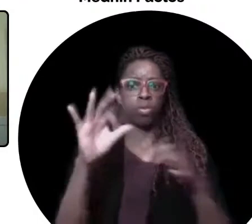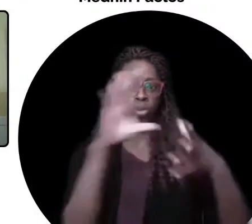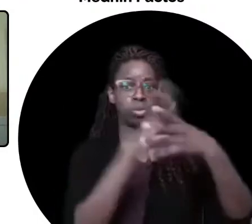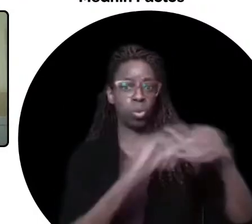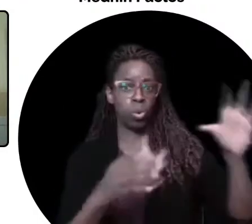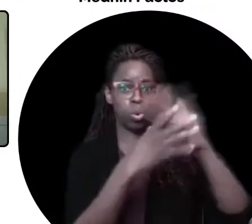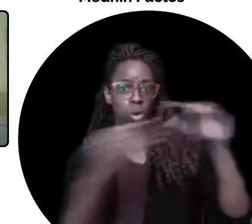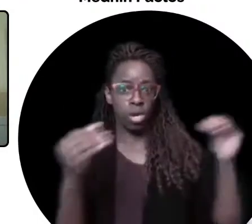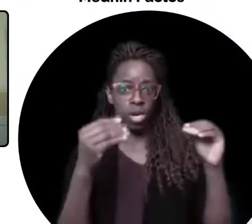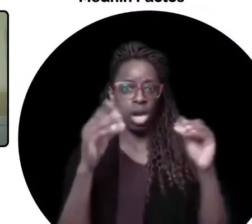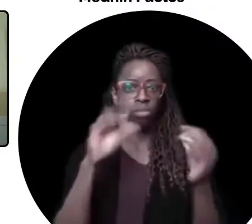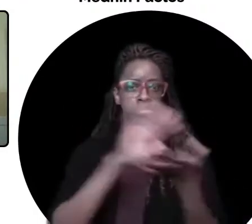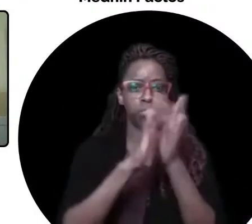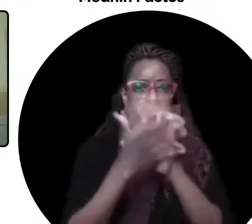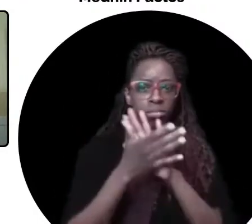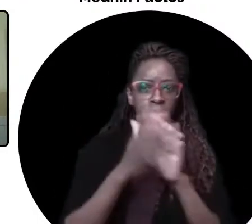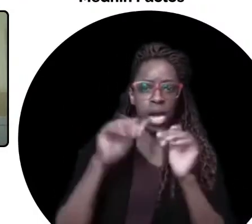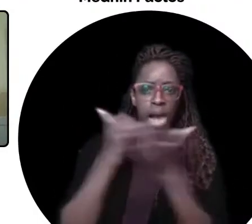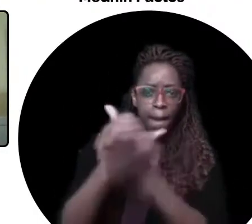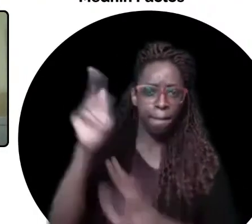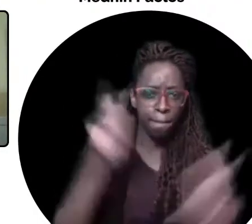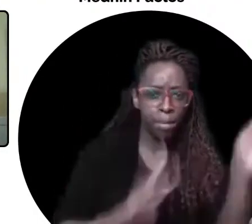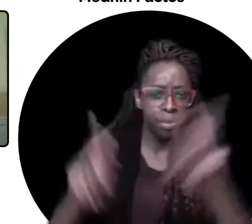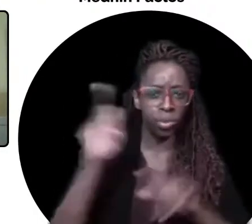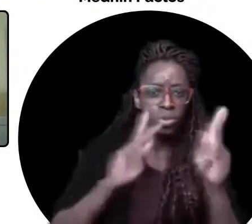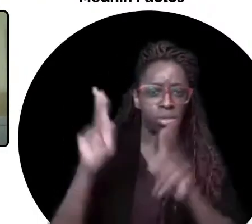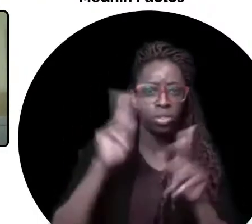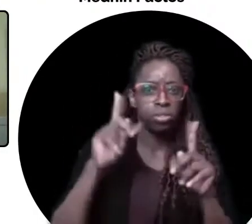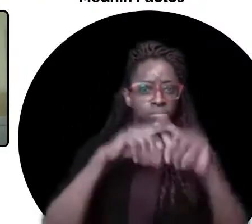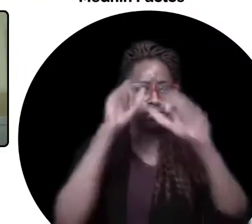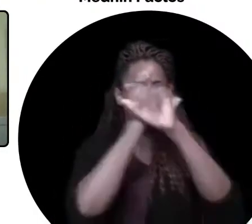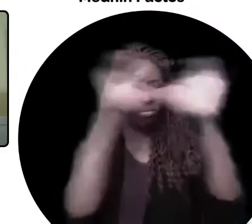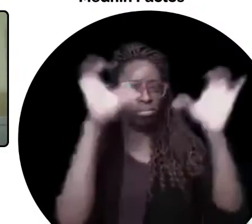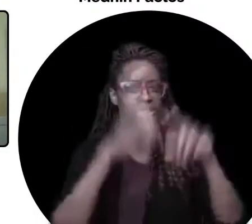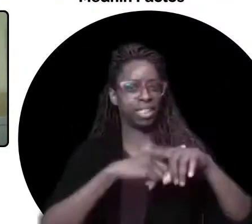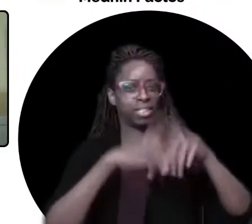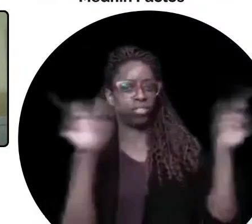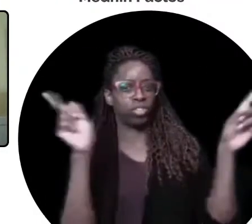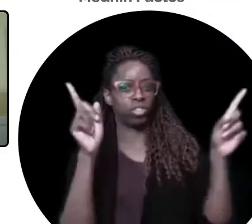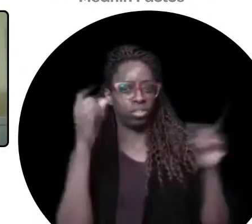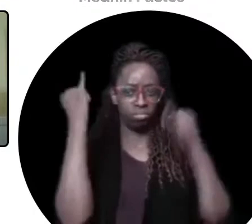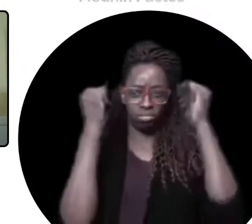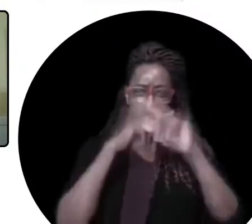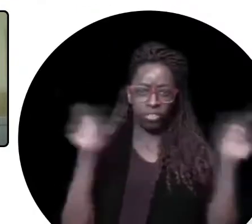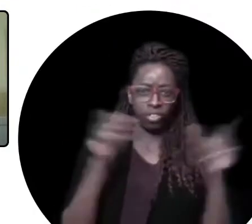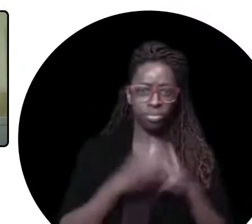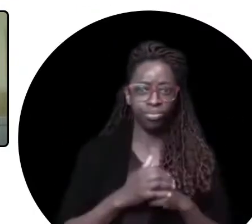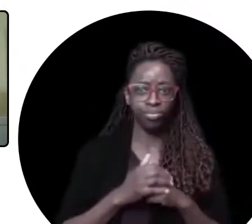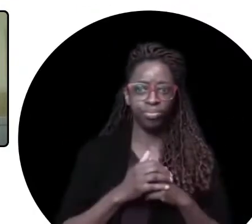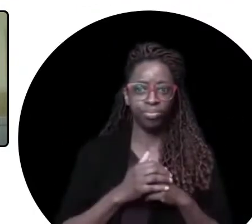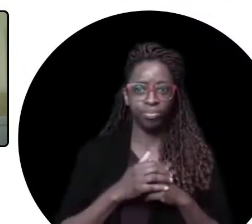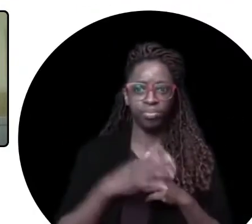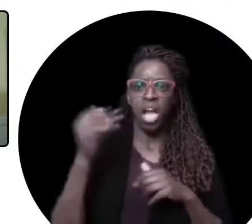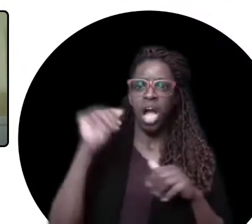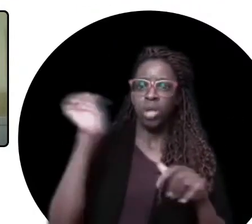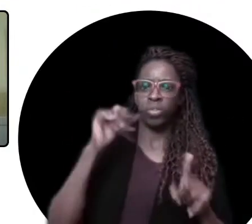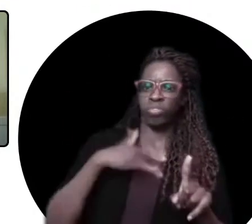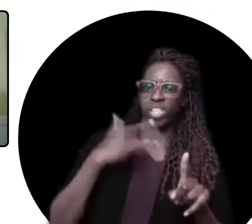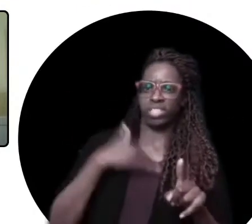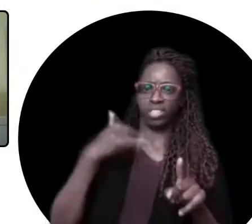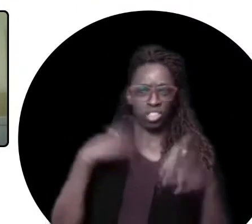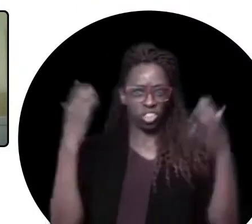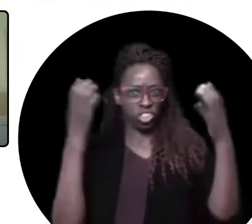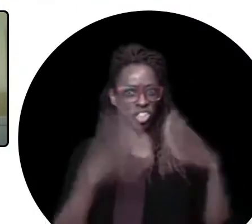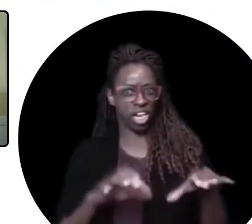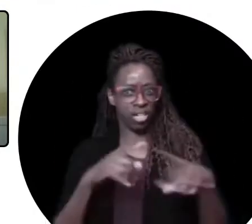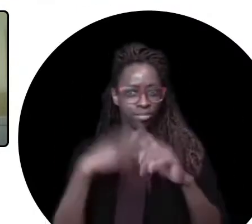but also to feel. Like I got a chance to watch your beautiful film, Asmarina. Thank you for that.